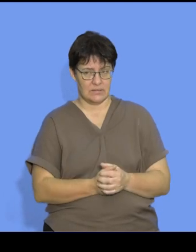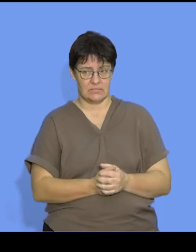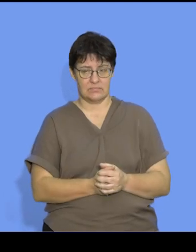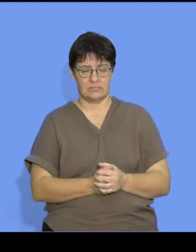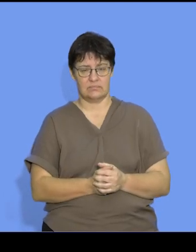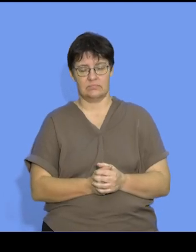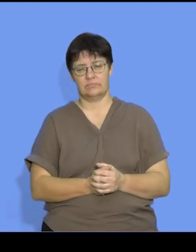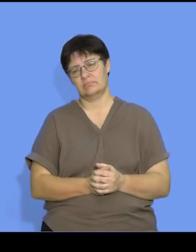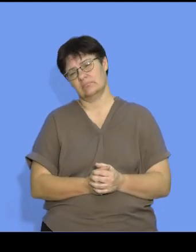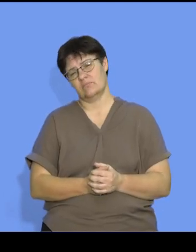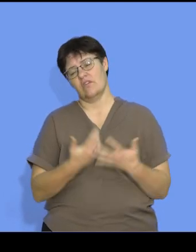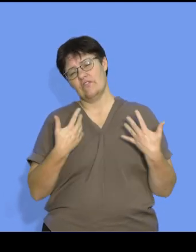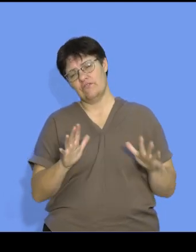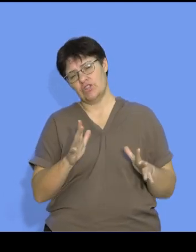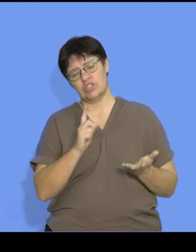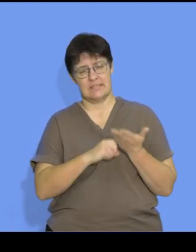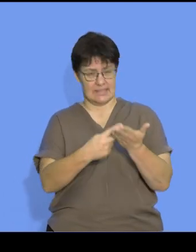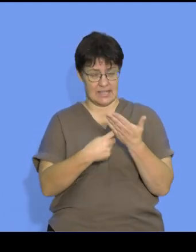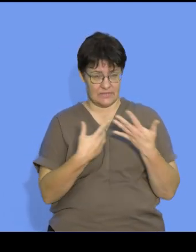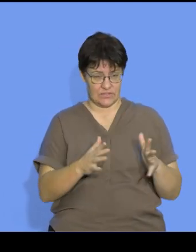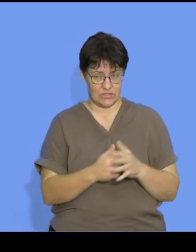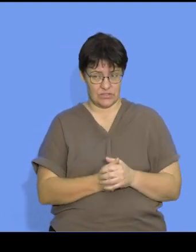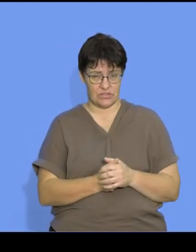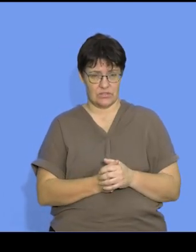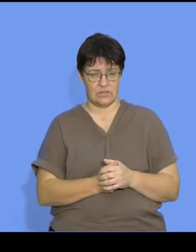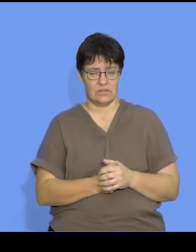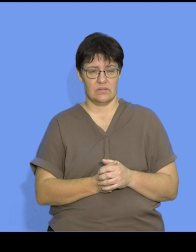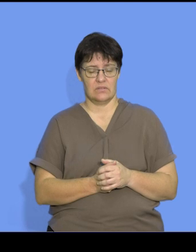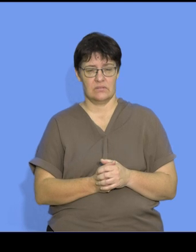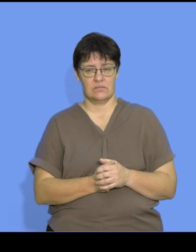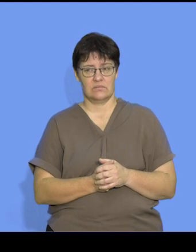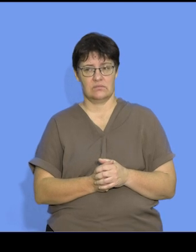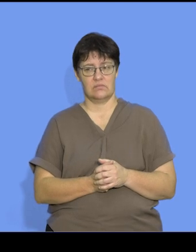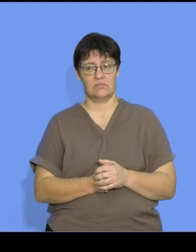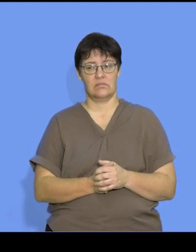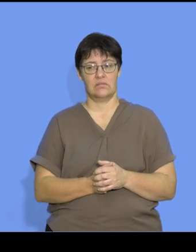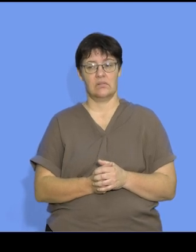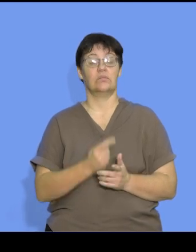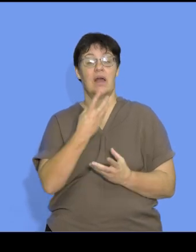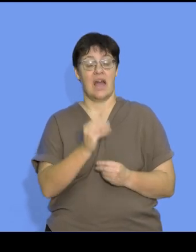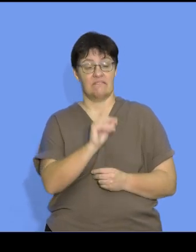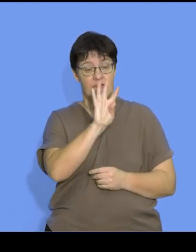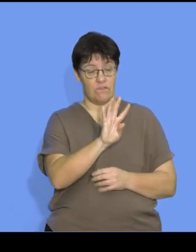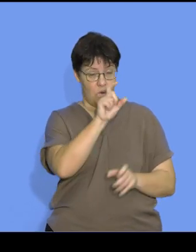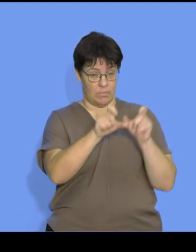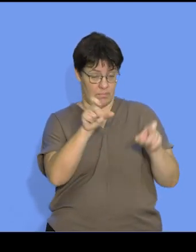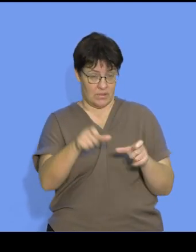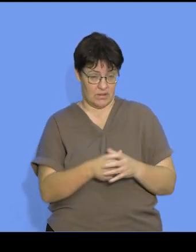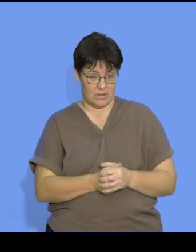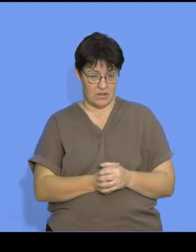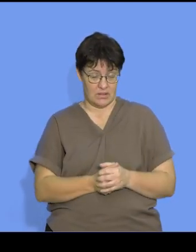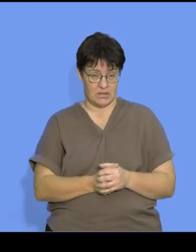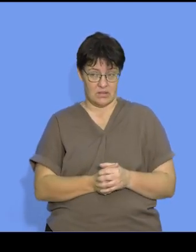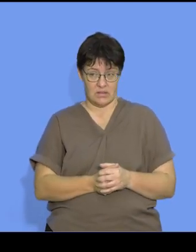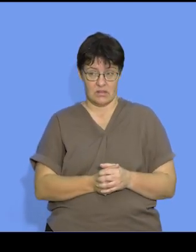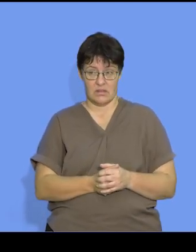So we've already discussed that at our first table we have 4 people. We have 6